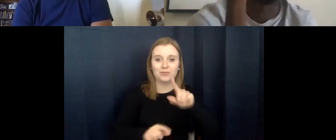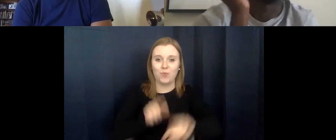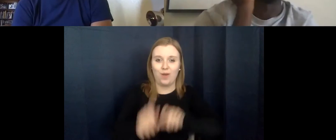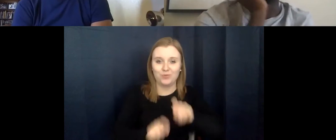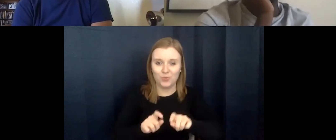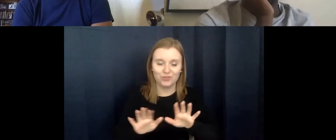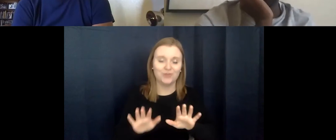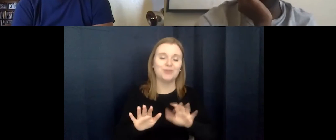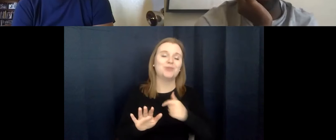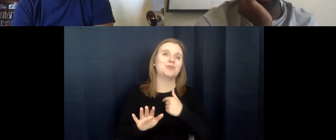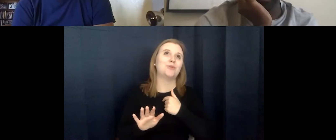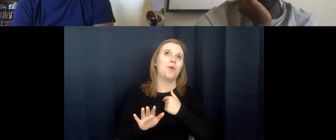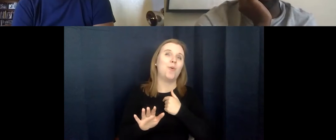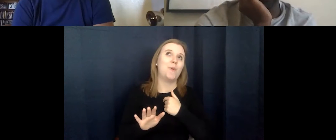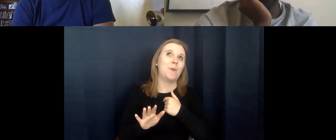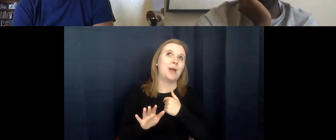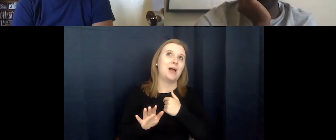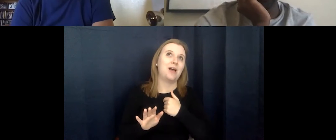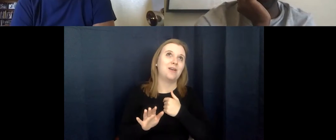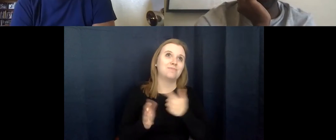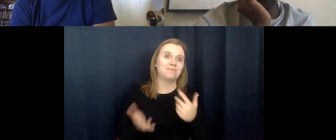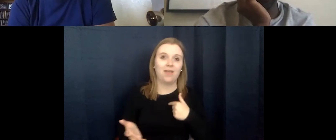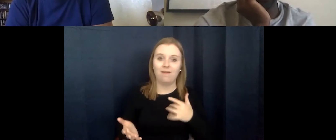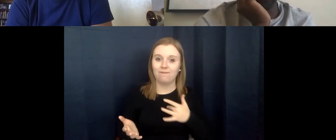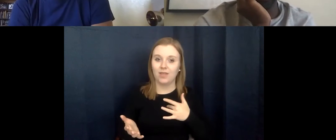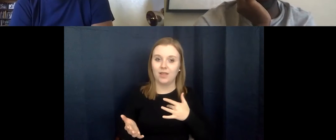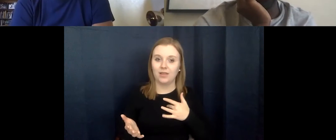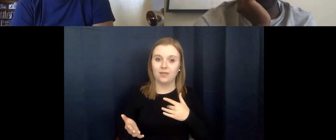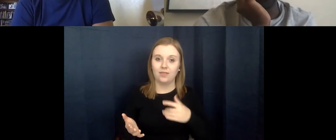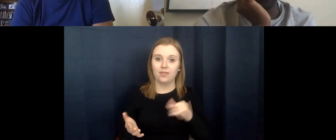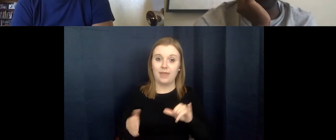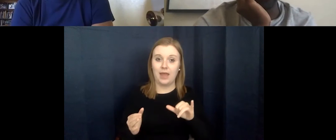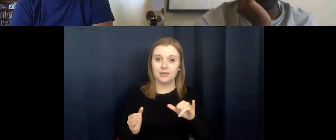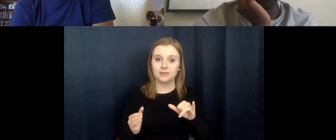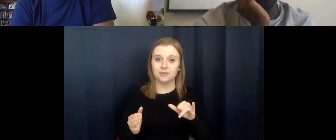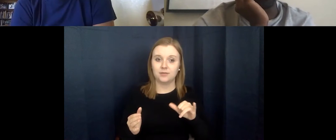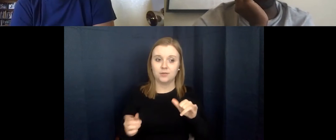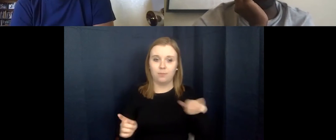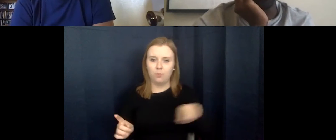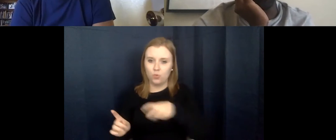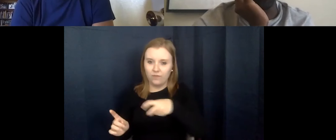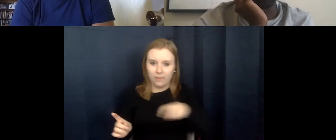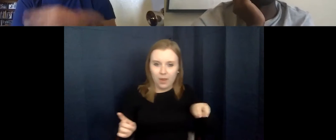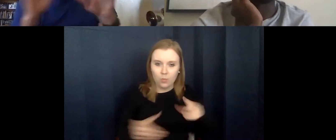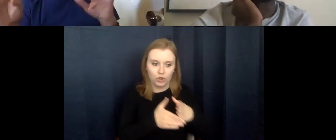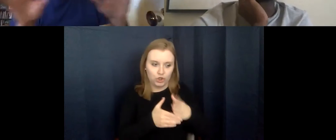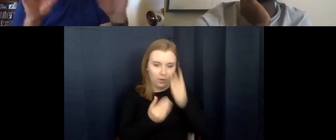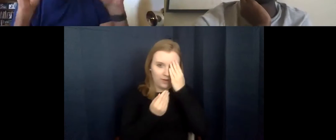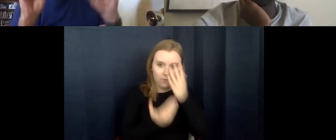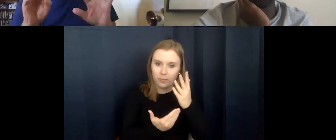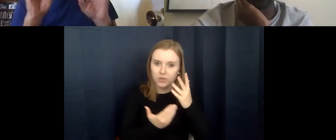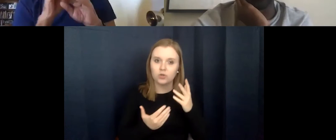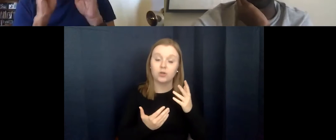like in a way that the moving back and forth and the sharing of information is the